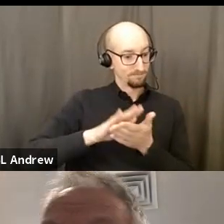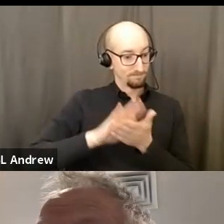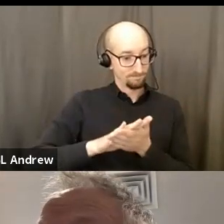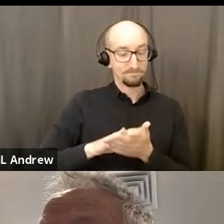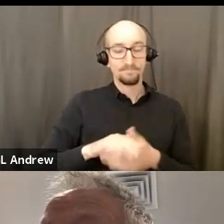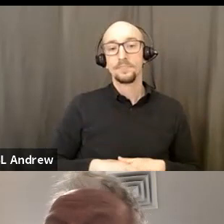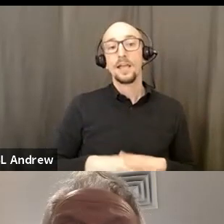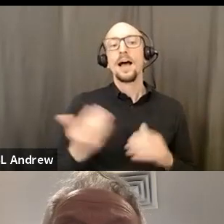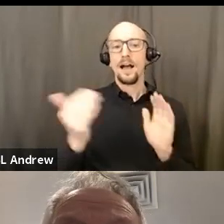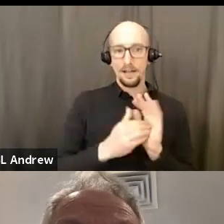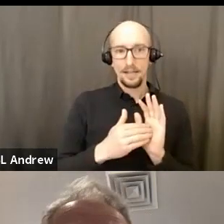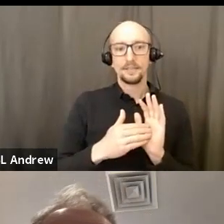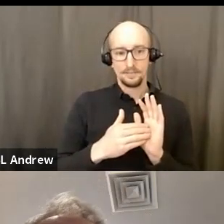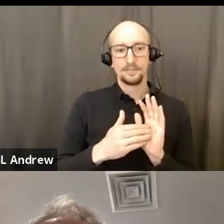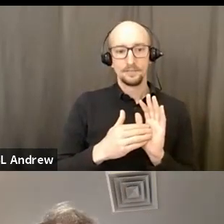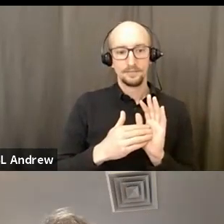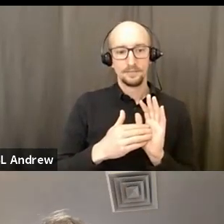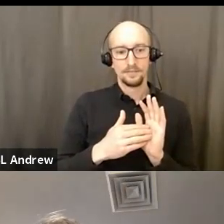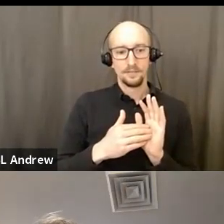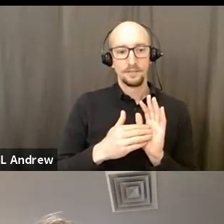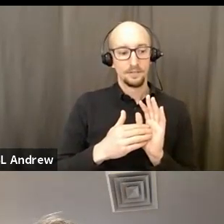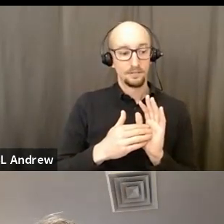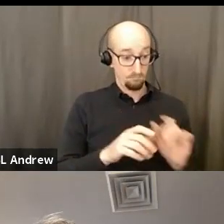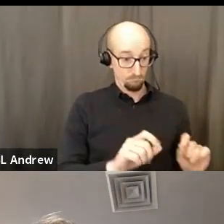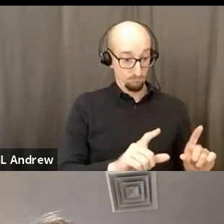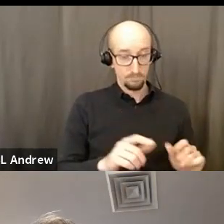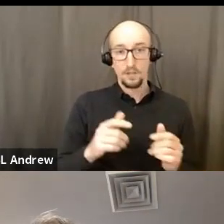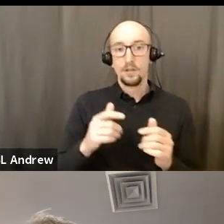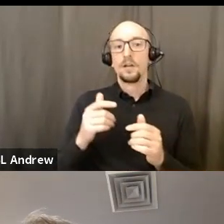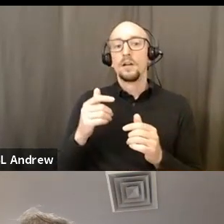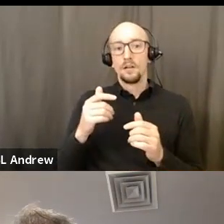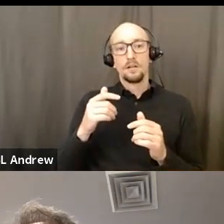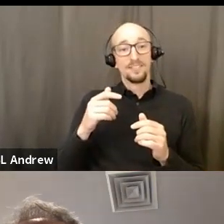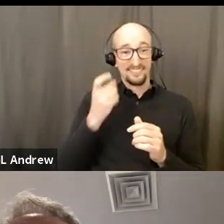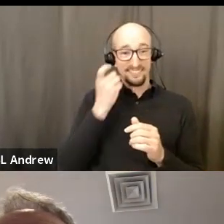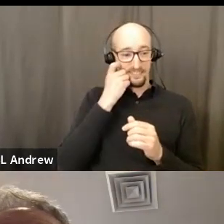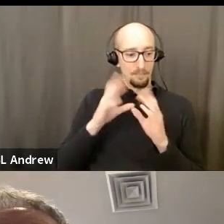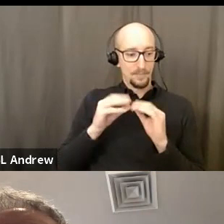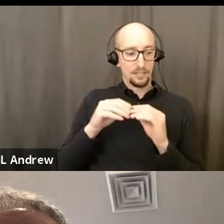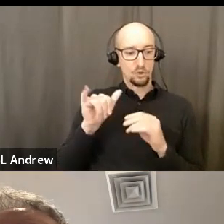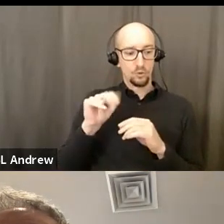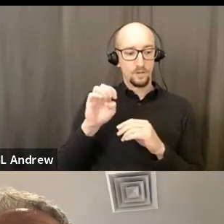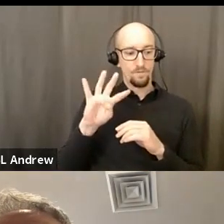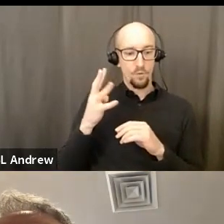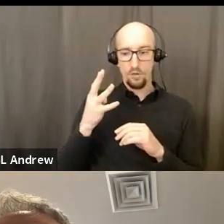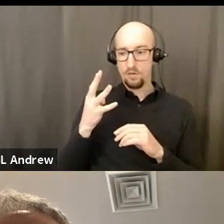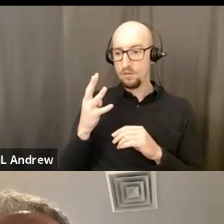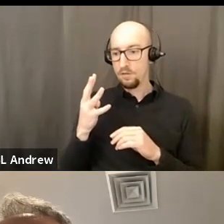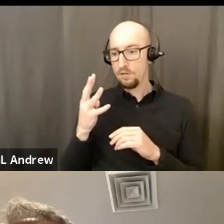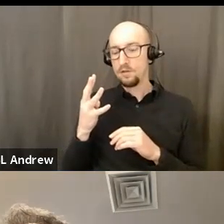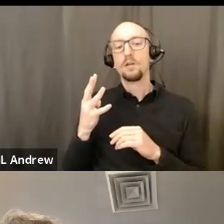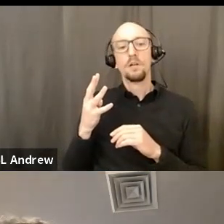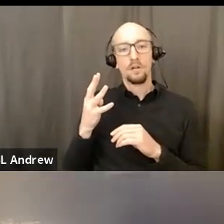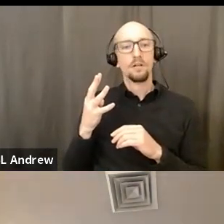And again, as was the case on the meeting of the 4th, we probably should begin